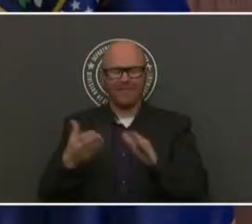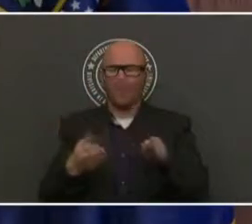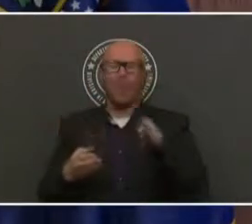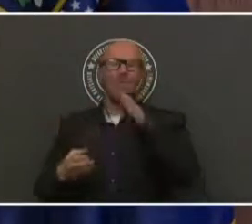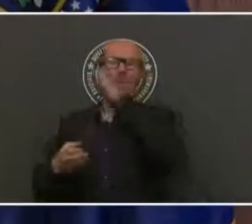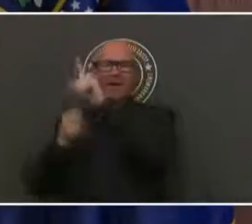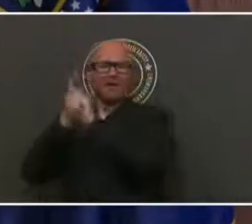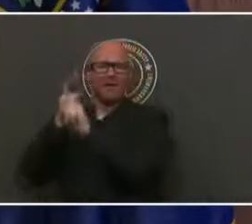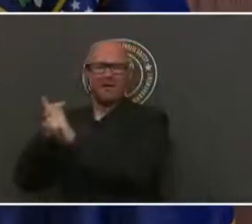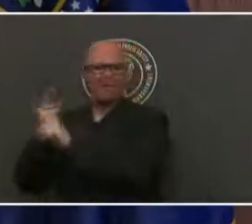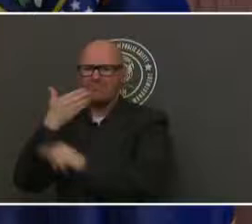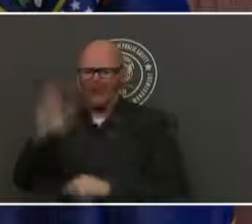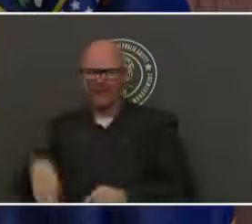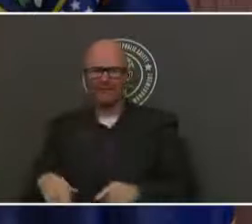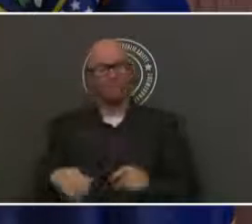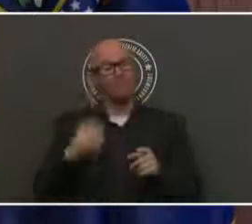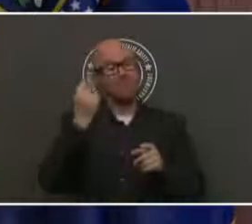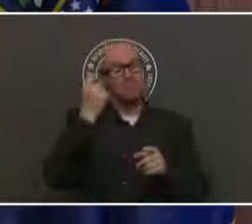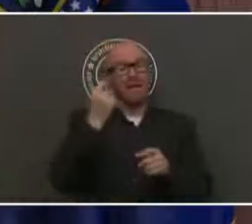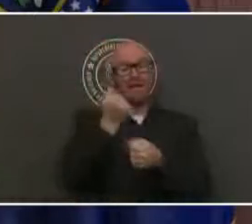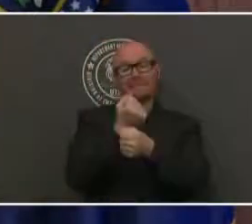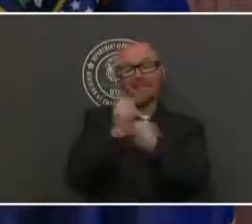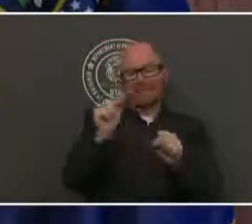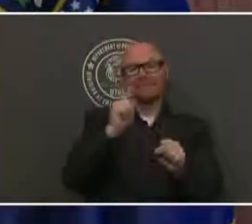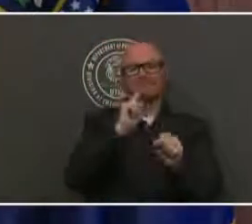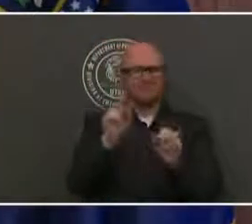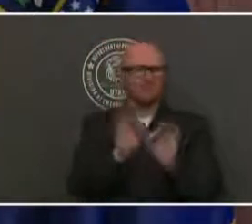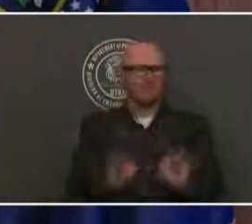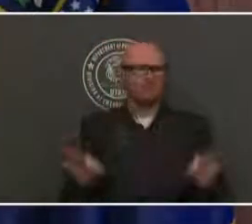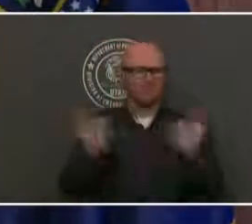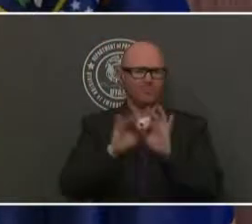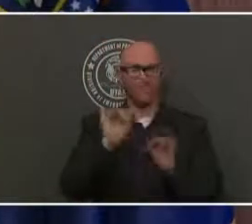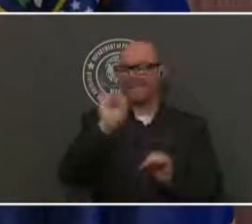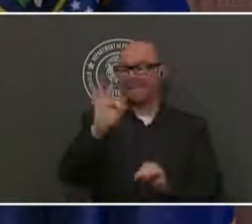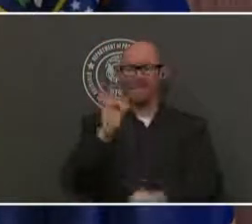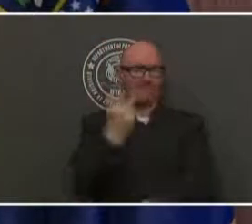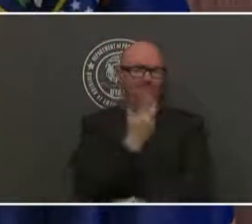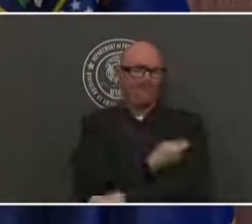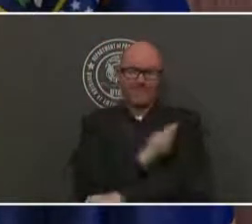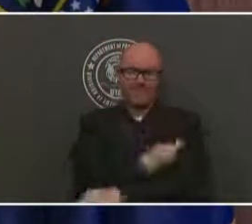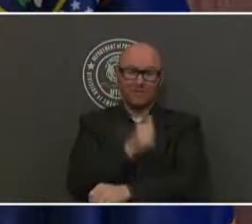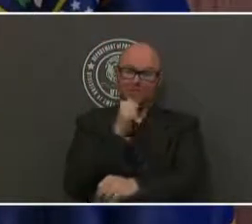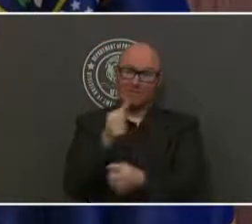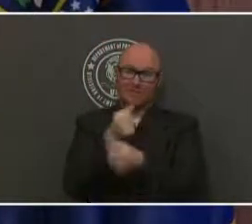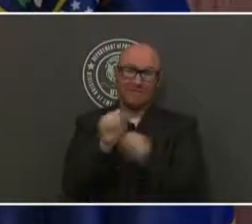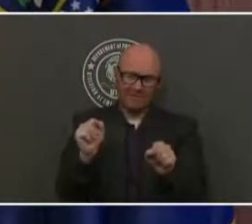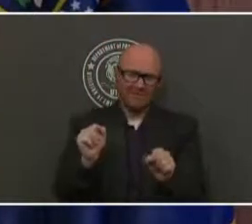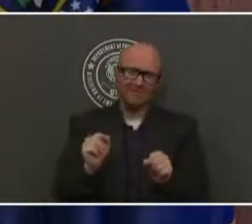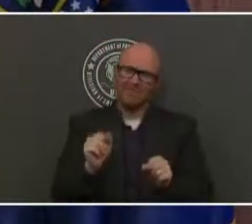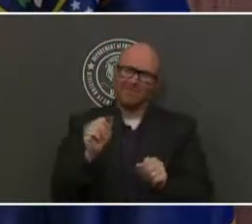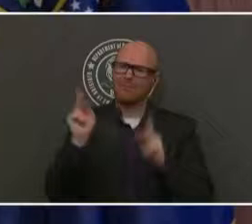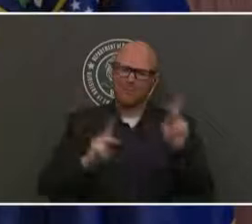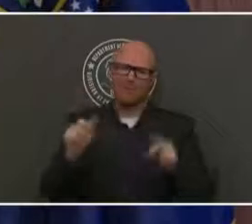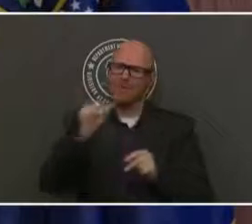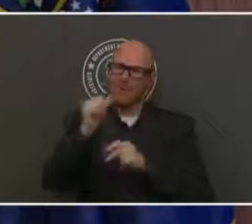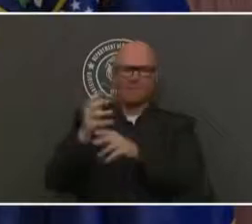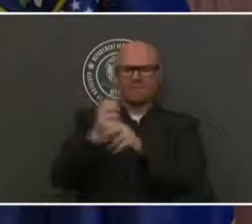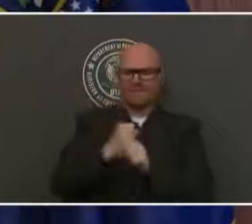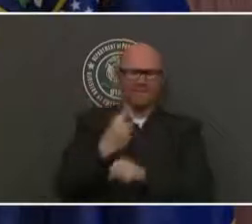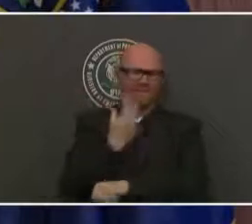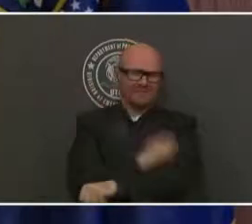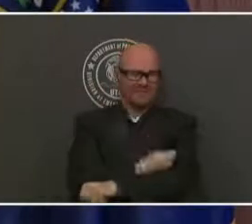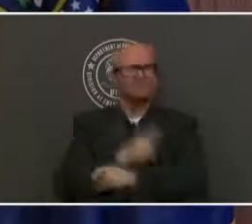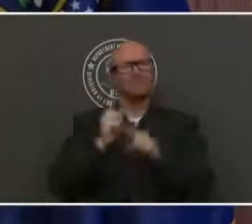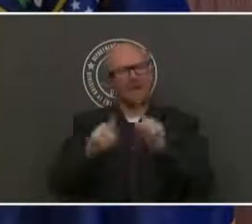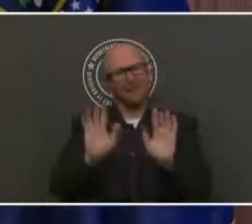because if the vaccine's not safe, people aren't going to get it. But is there a better way to do this? Is there a way to say,